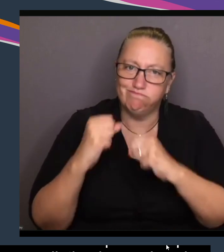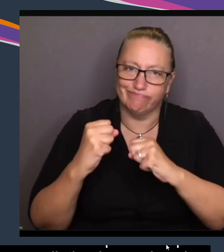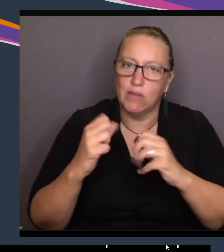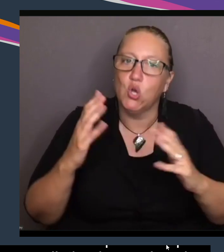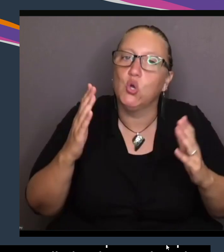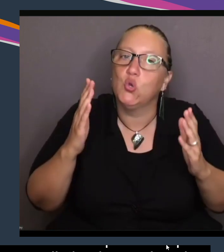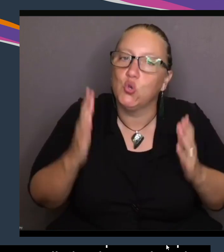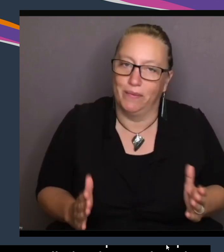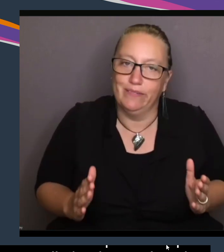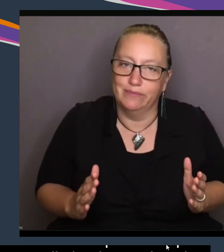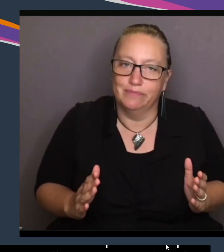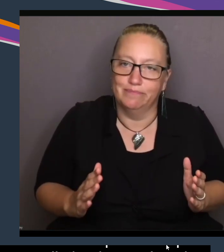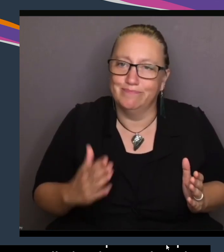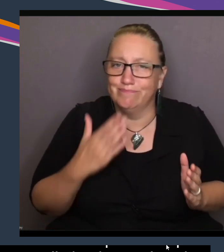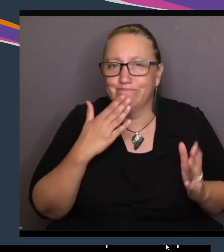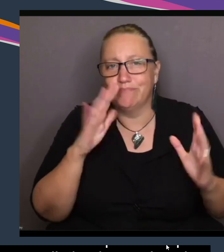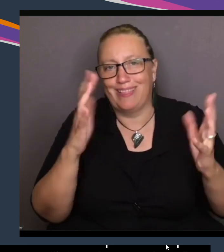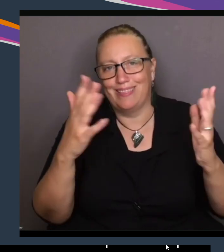thank you, Scott.